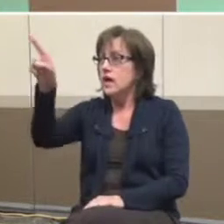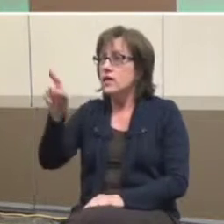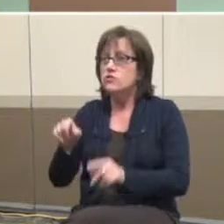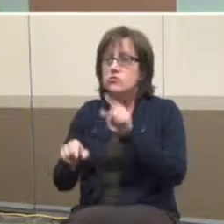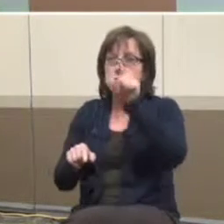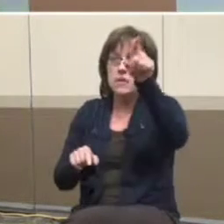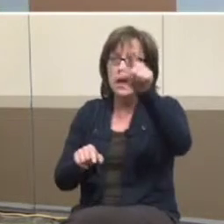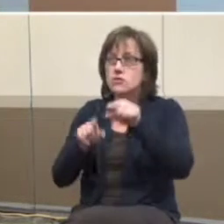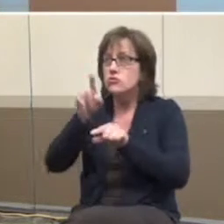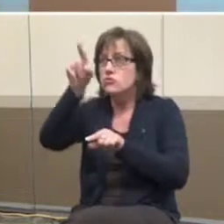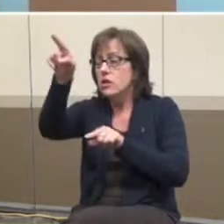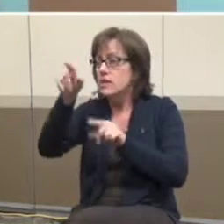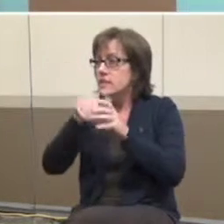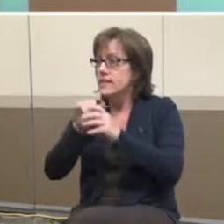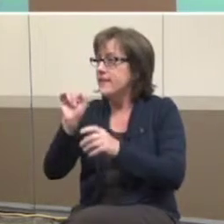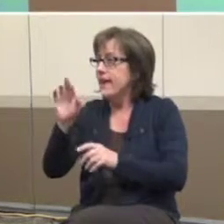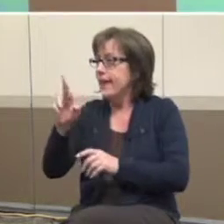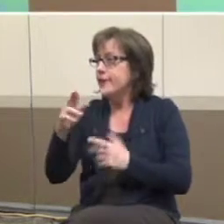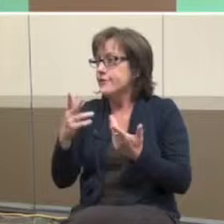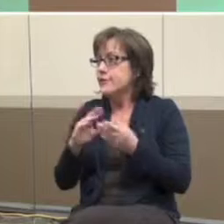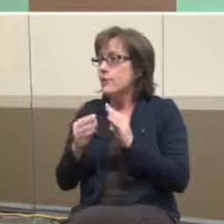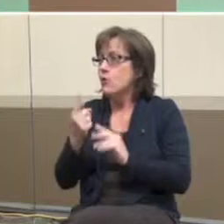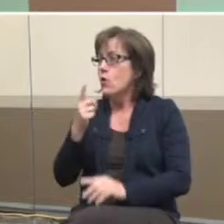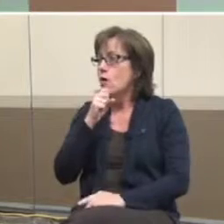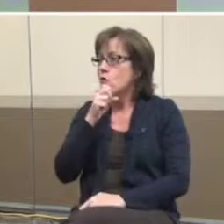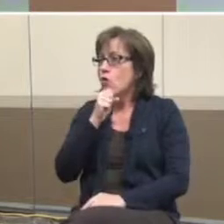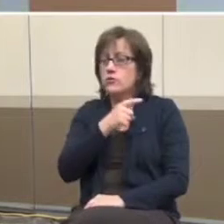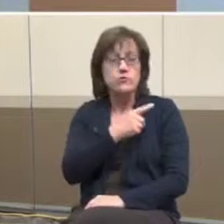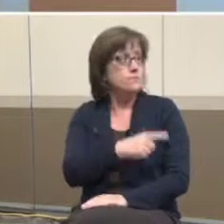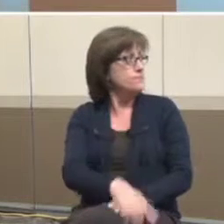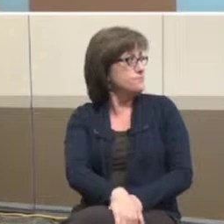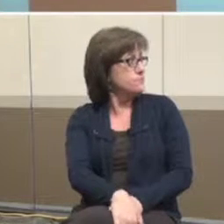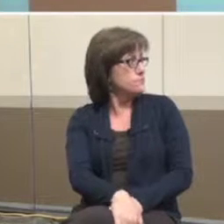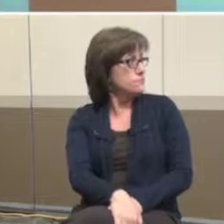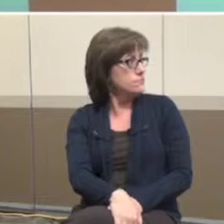Okay? Number 1, orange.